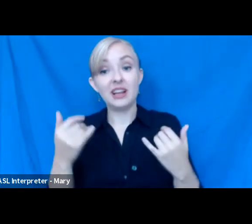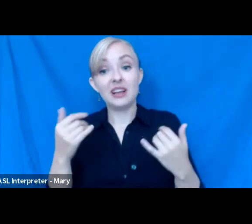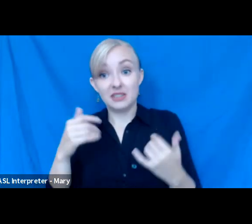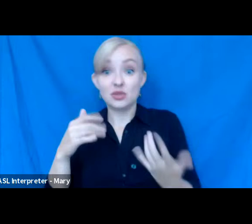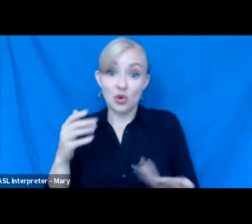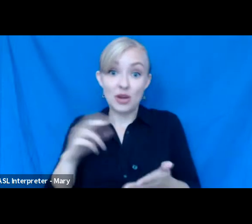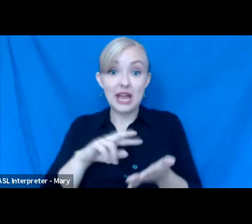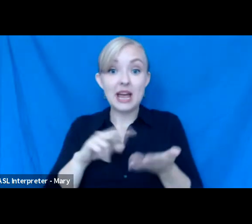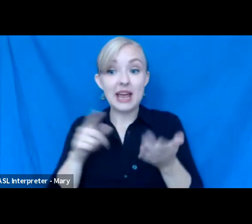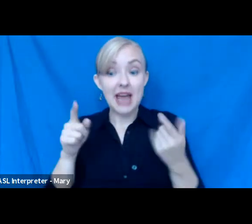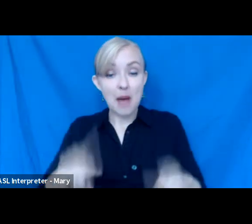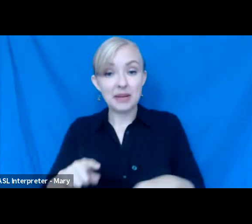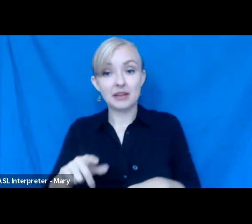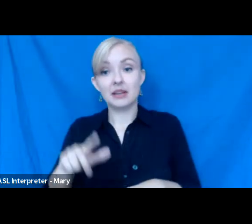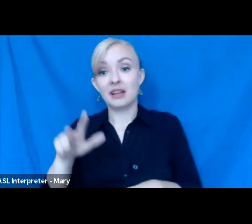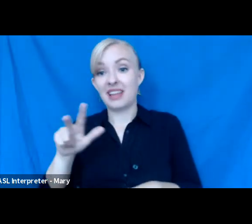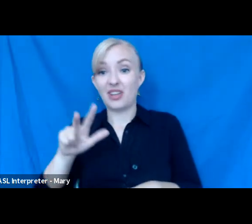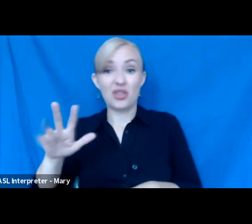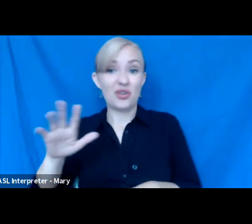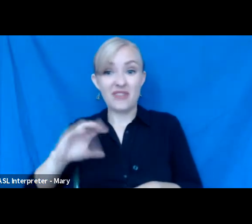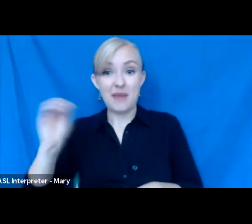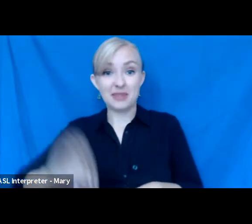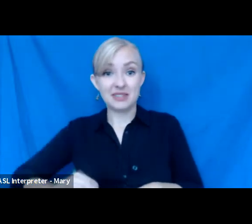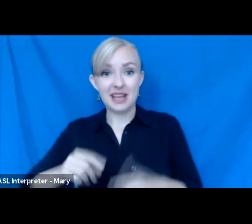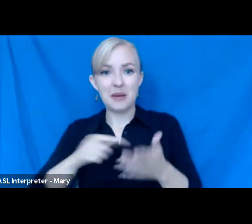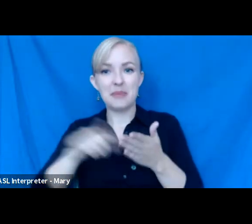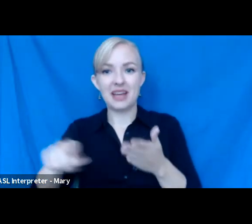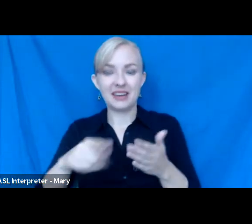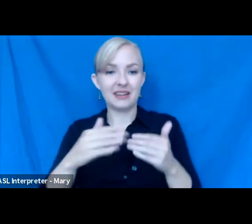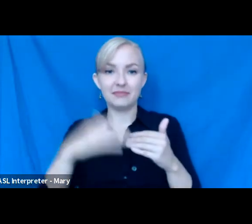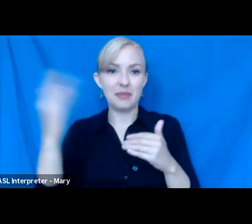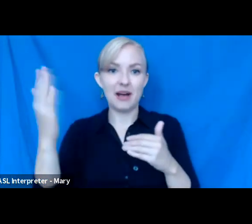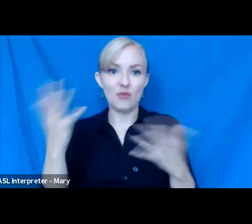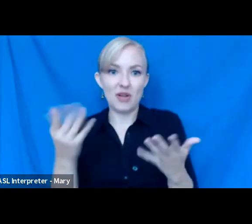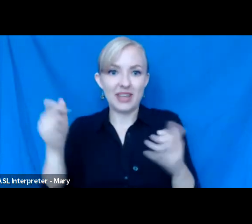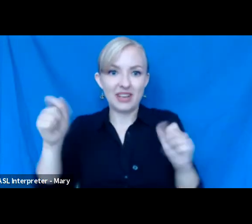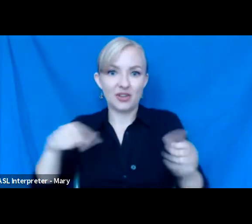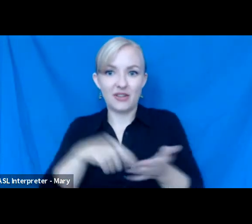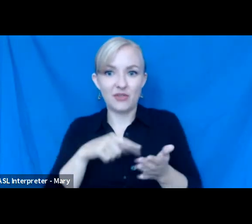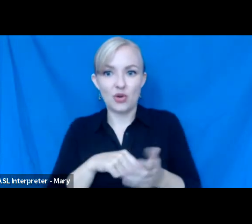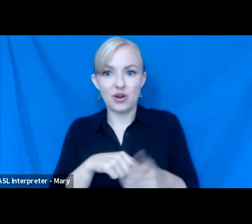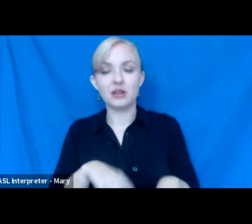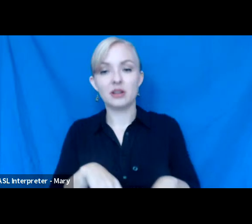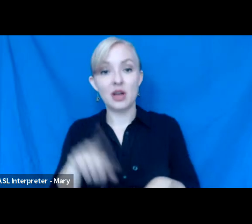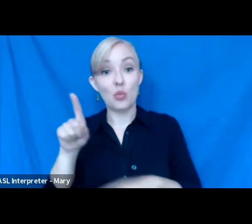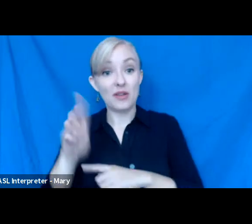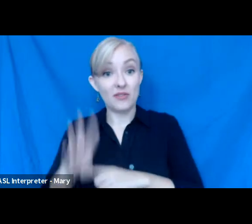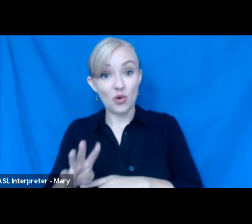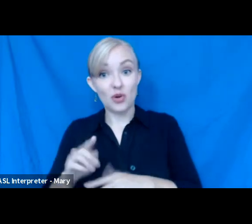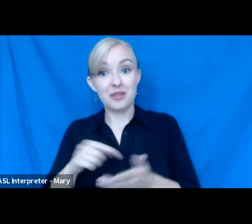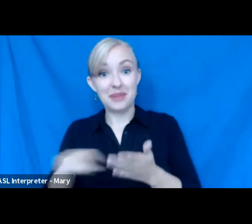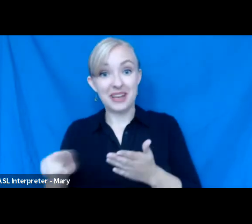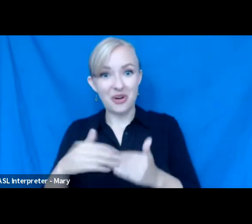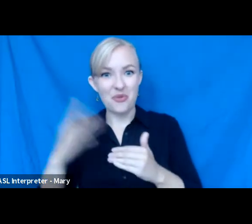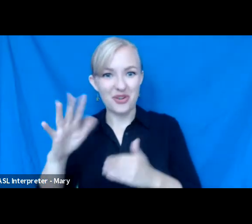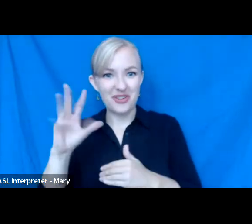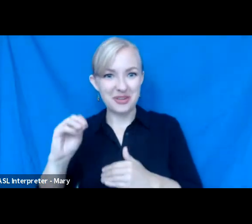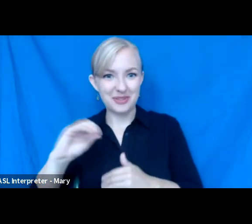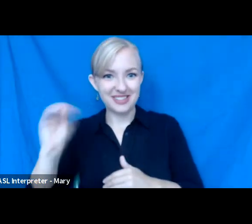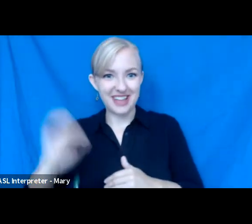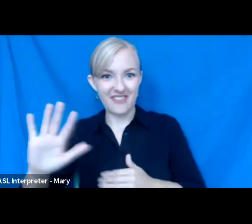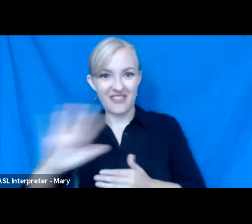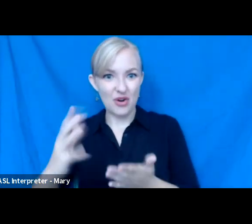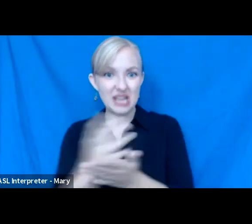their income for rent, and 1/4 pay over half of their income for rent. So one of the consequences of this